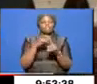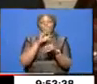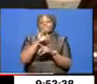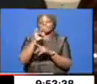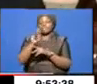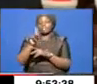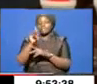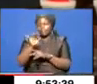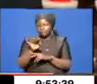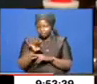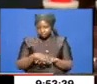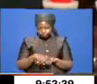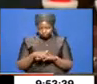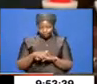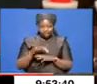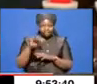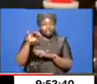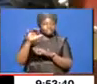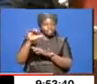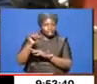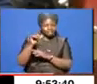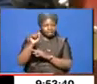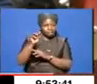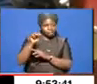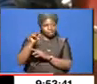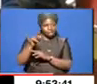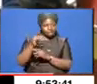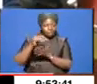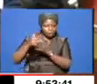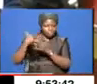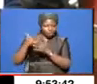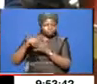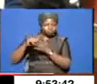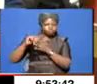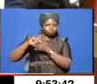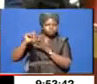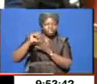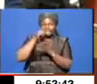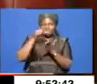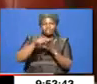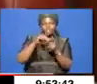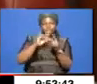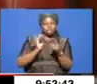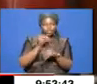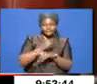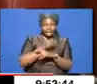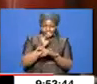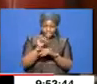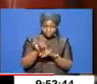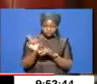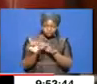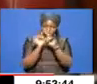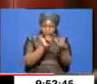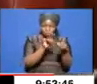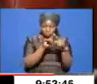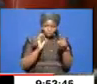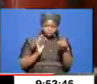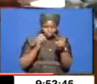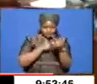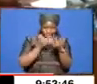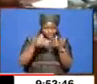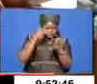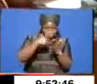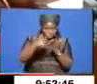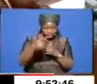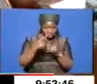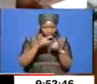Mohammed had prior written to the committee requesting to appear before the committee next week instead. FKF, while maintaining